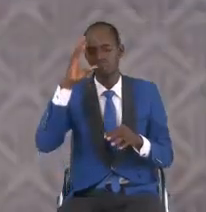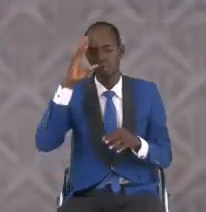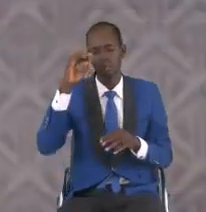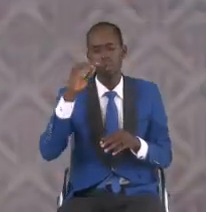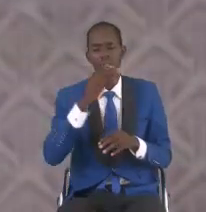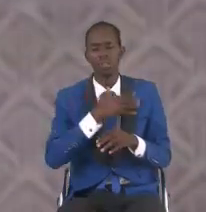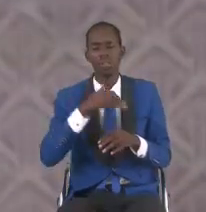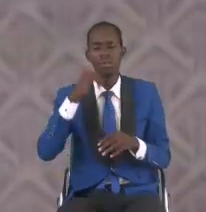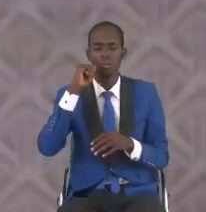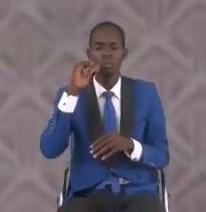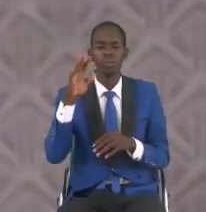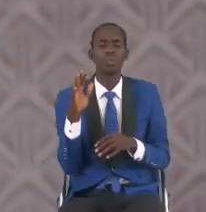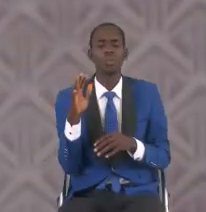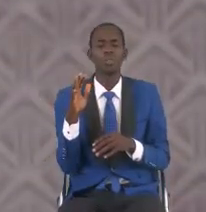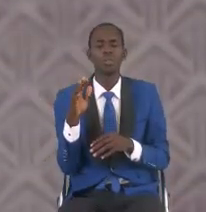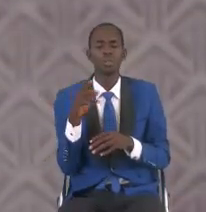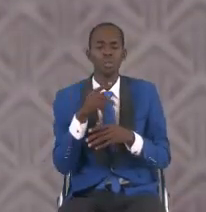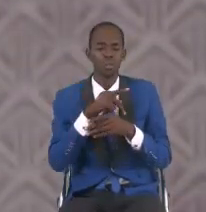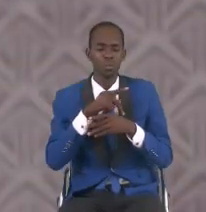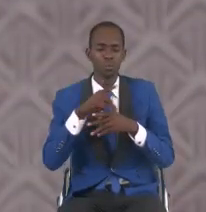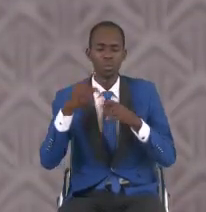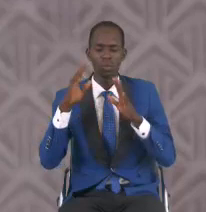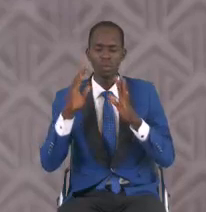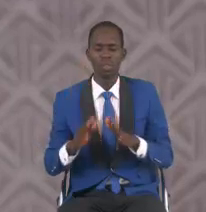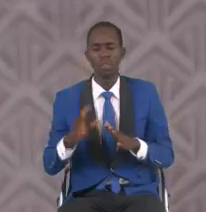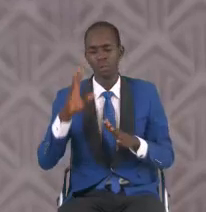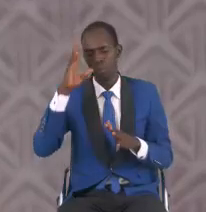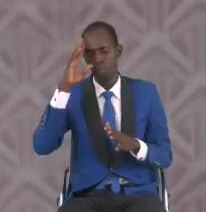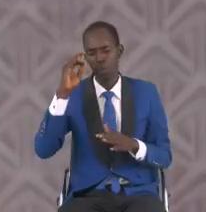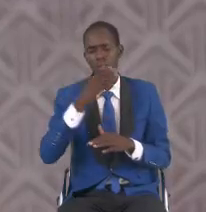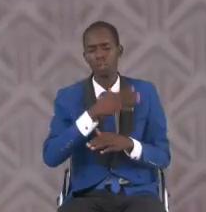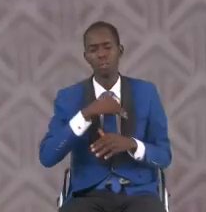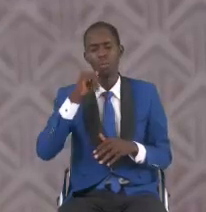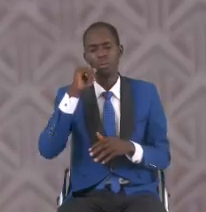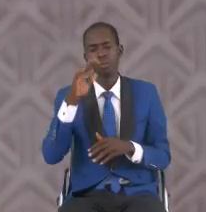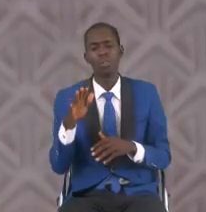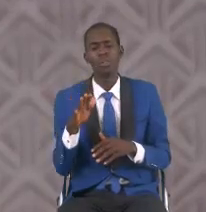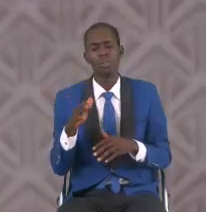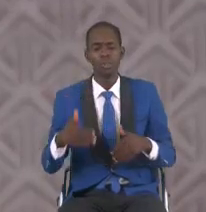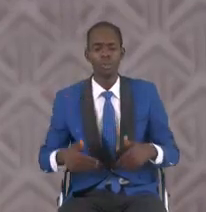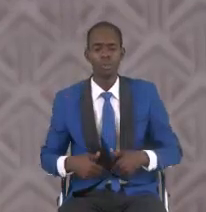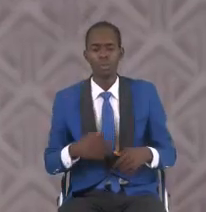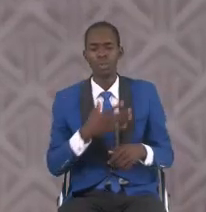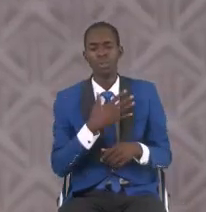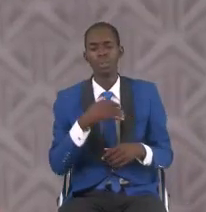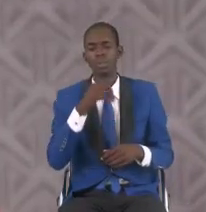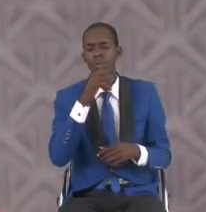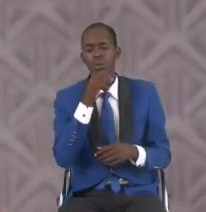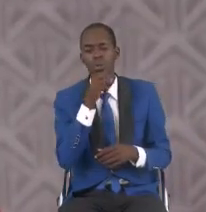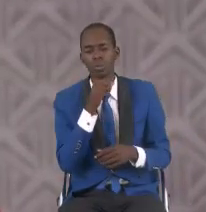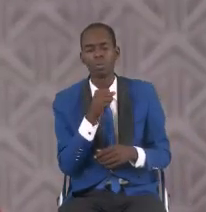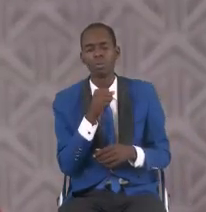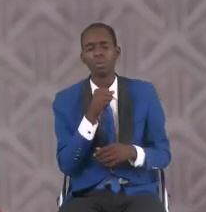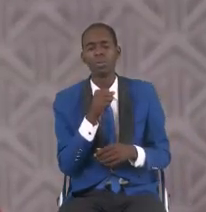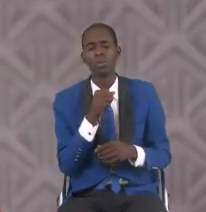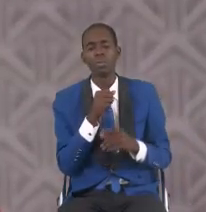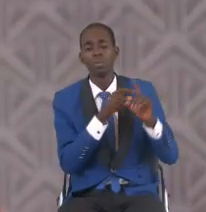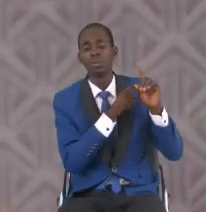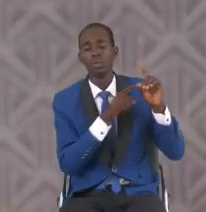women, professionals, men and women, young and old. Lord, we